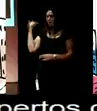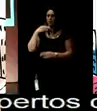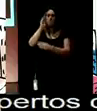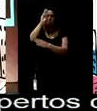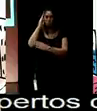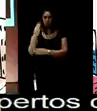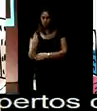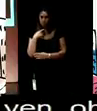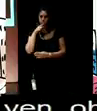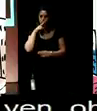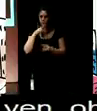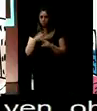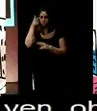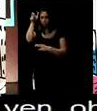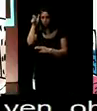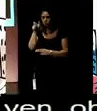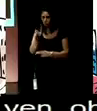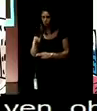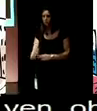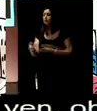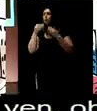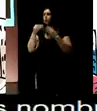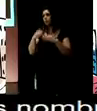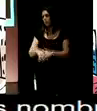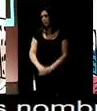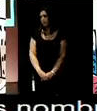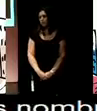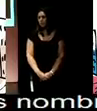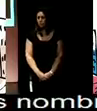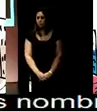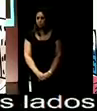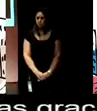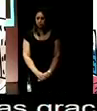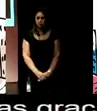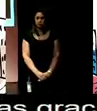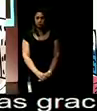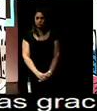are displayed on the slide. Thank you very much.